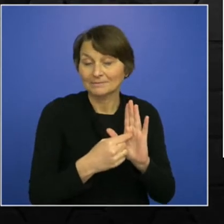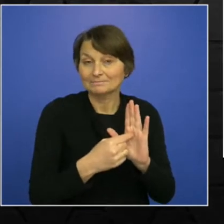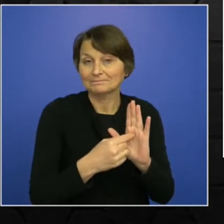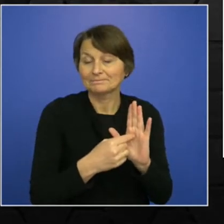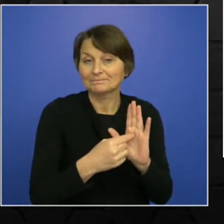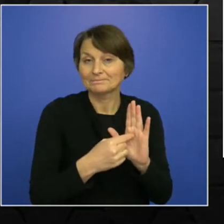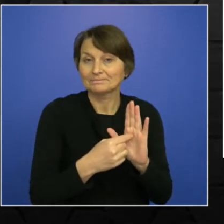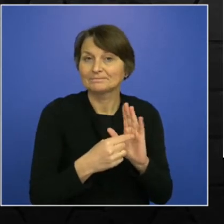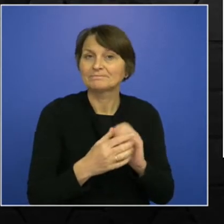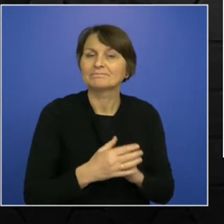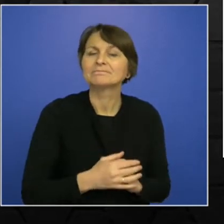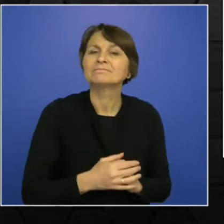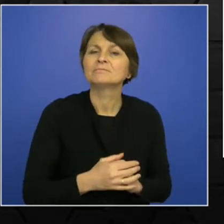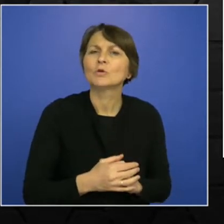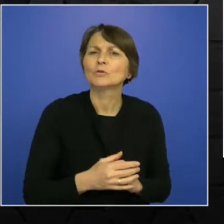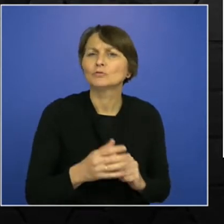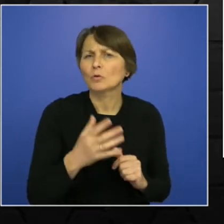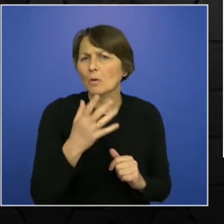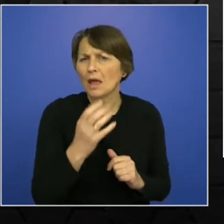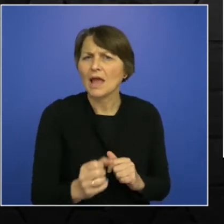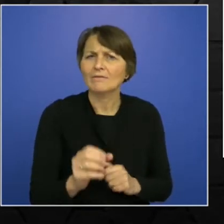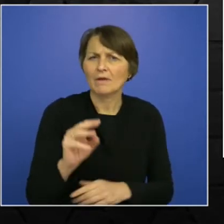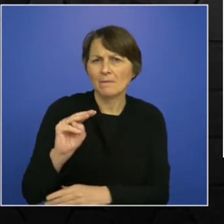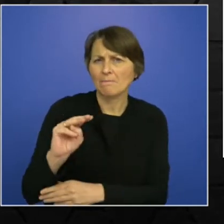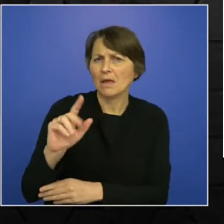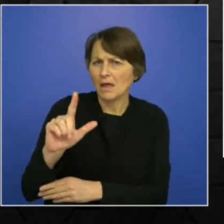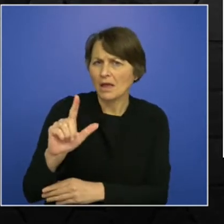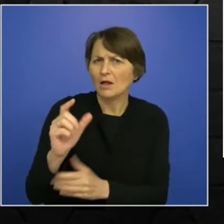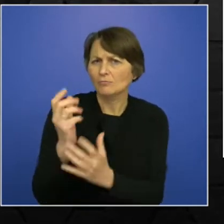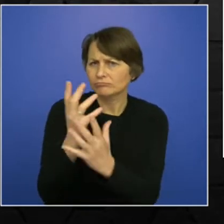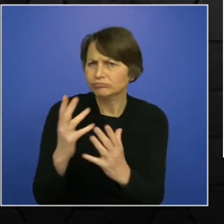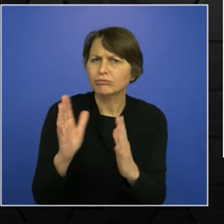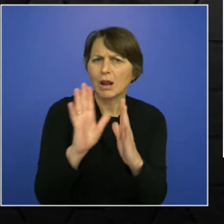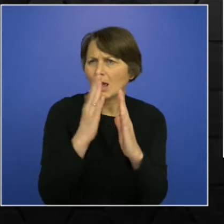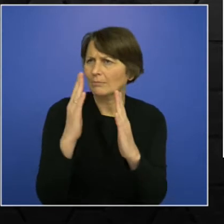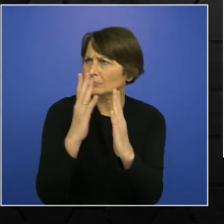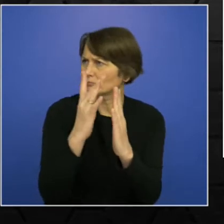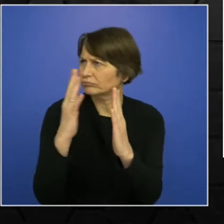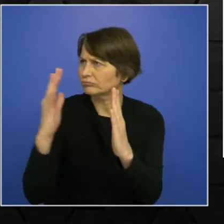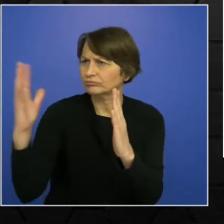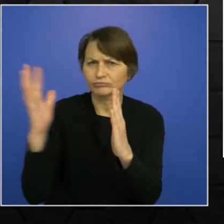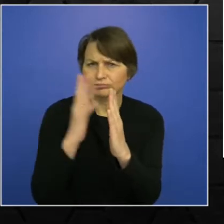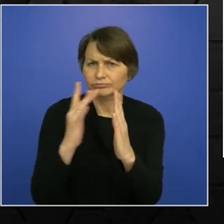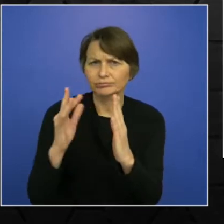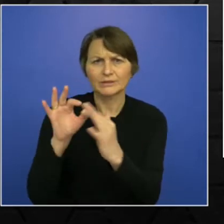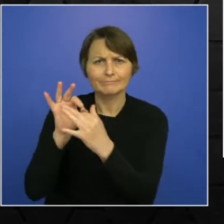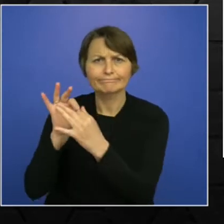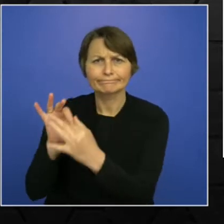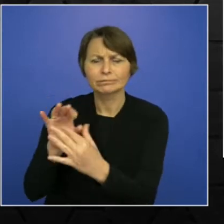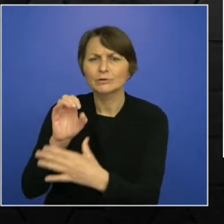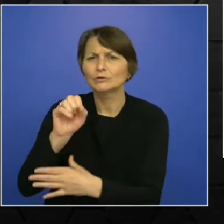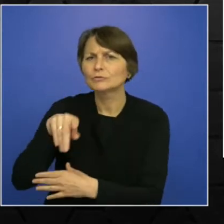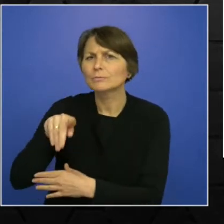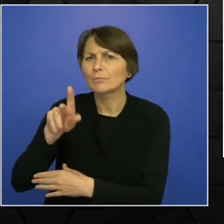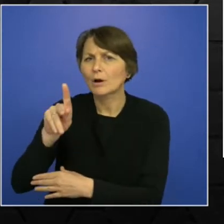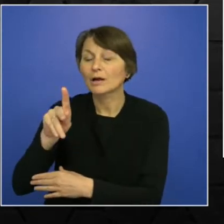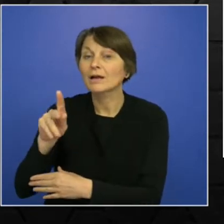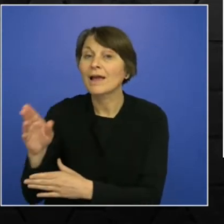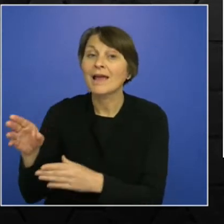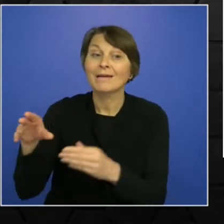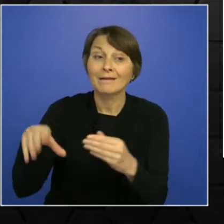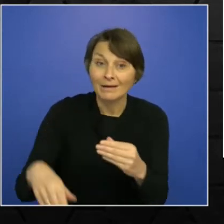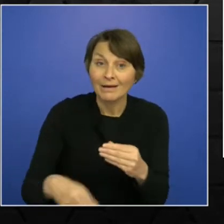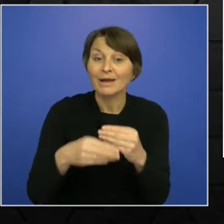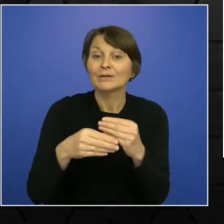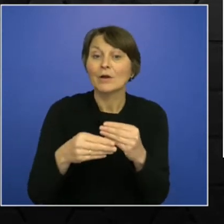apart from using the rich machine learning libraries of Spark, right? So it also adds LightGBM, which